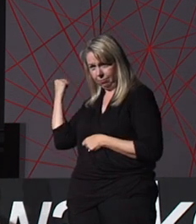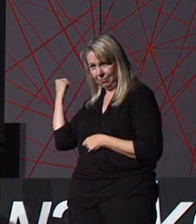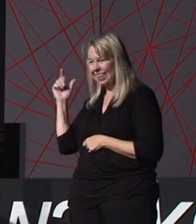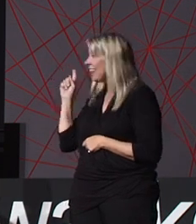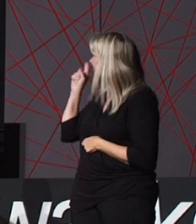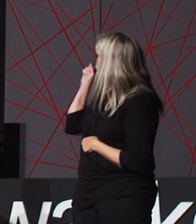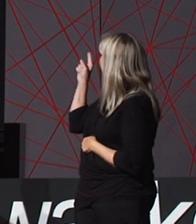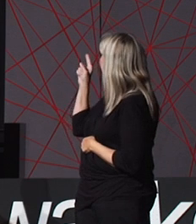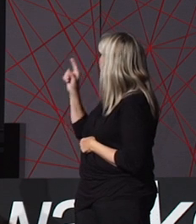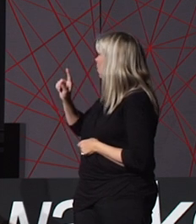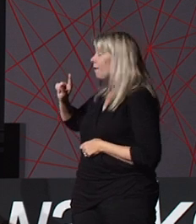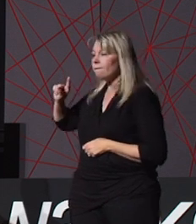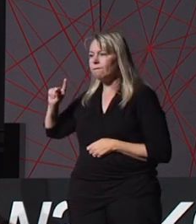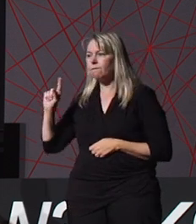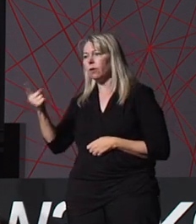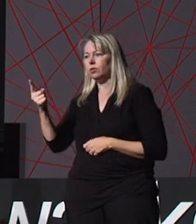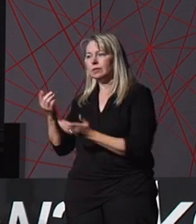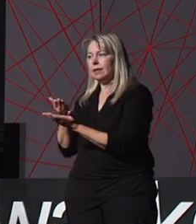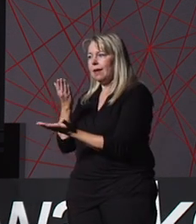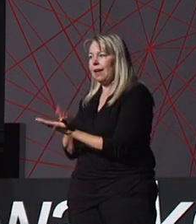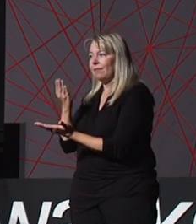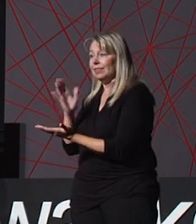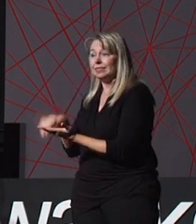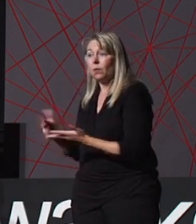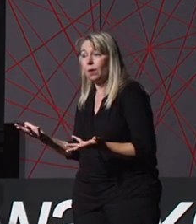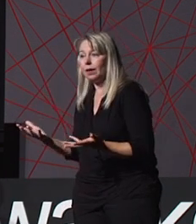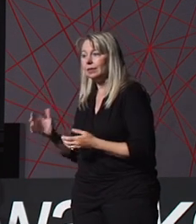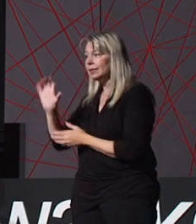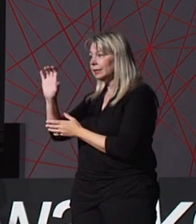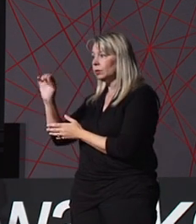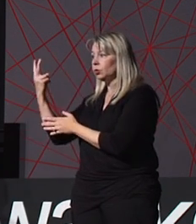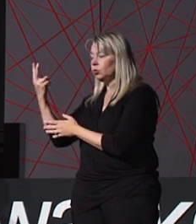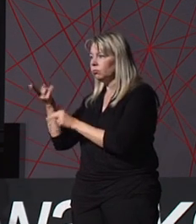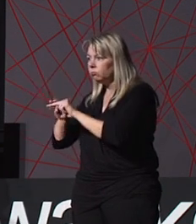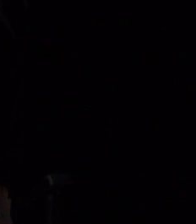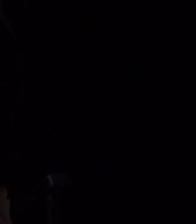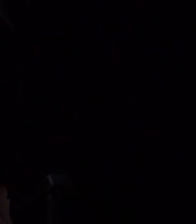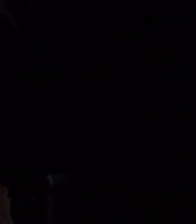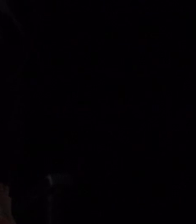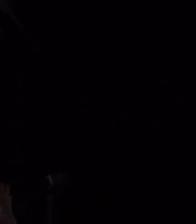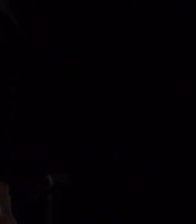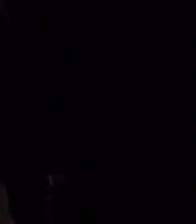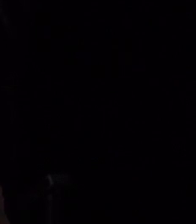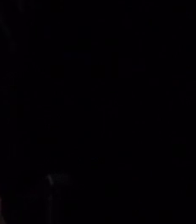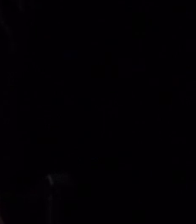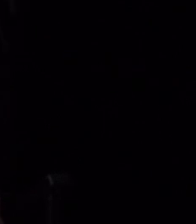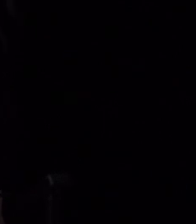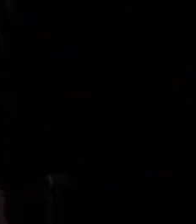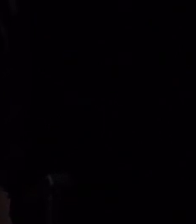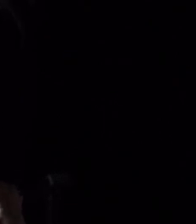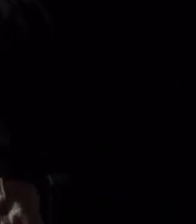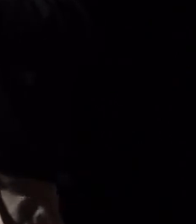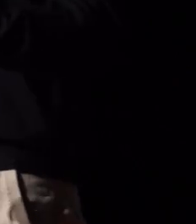the first unequivocal evidence that carbon dioxide is rising in our atmosphere. But when Charles